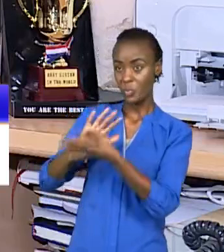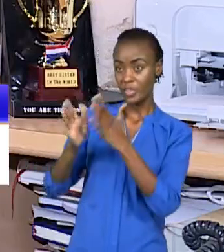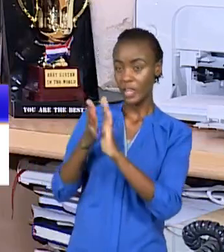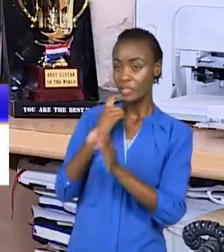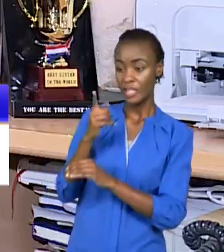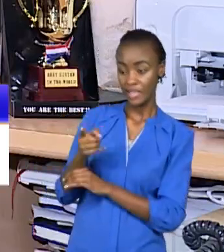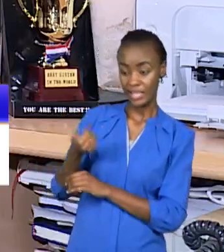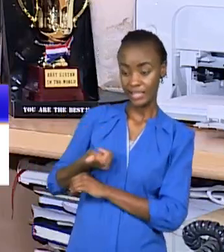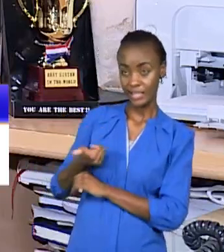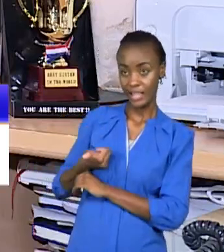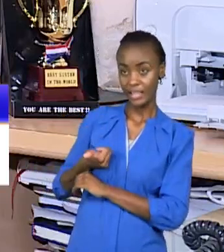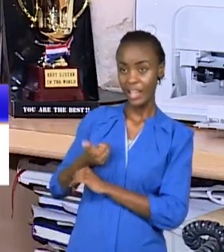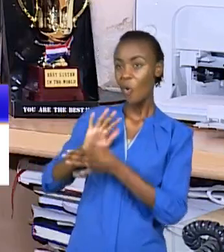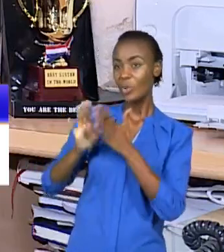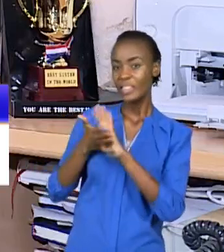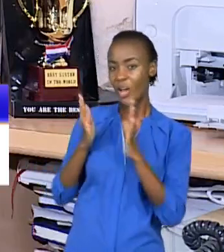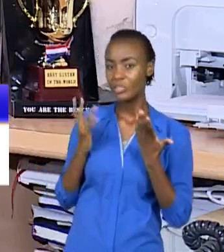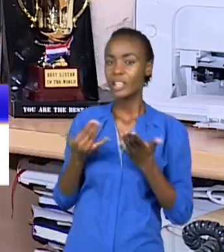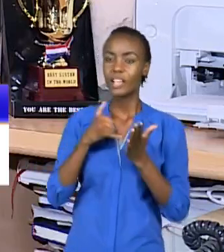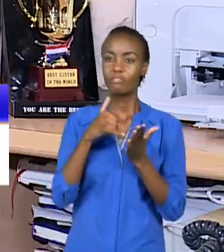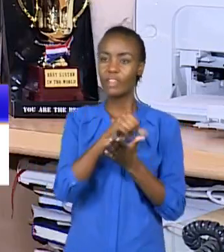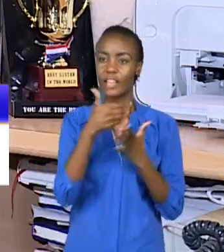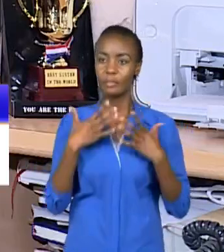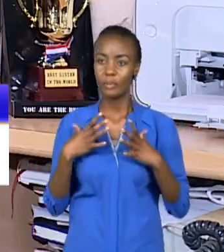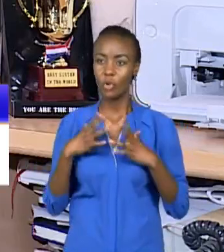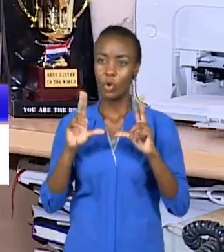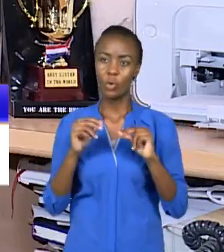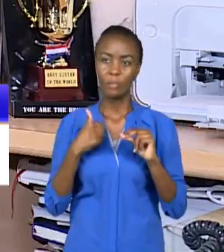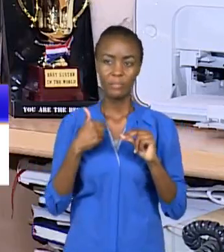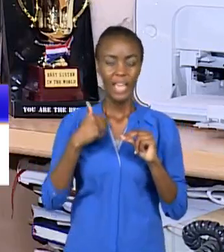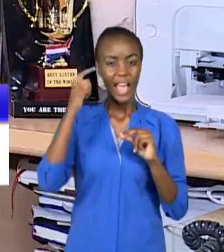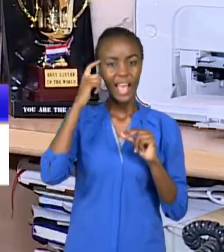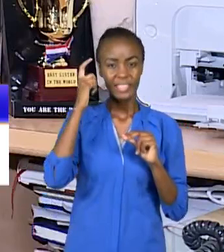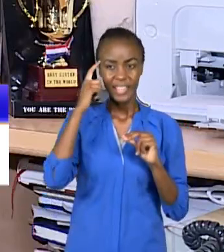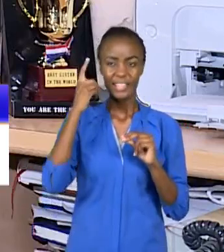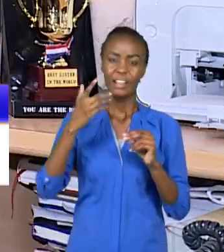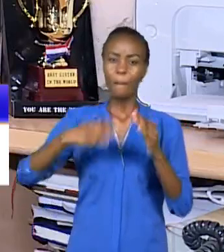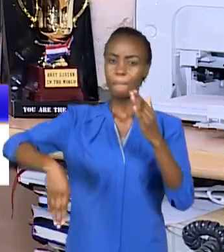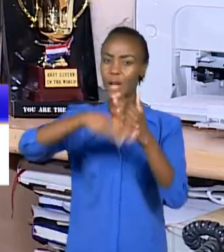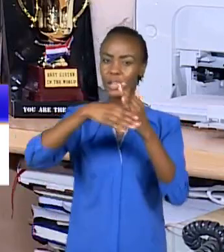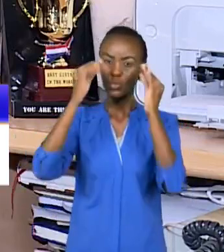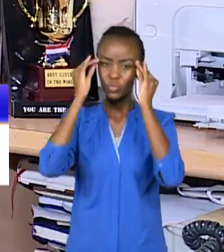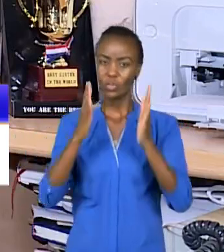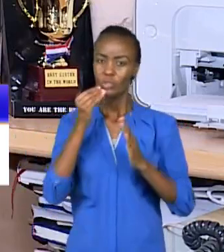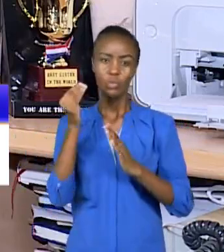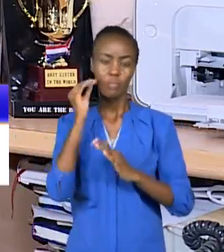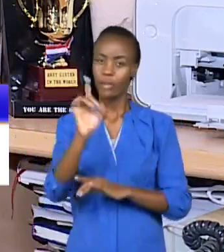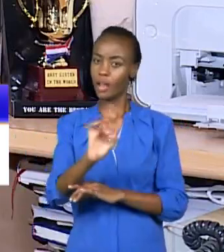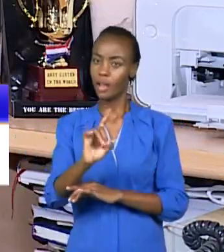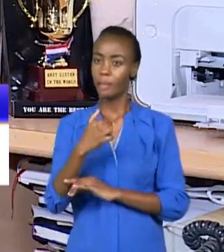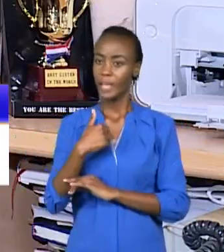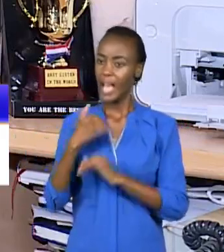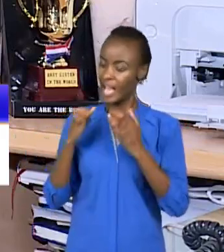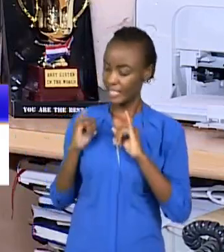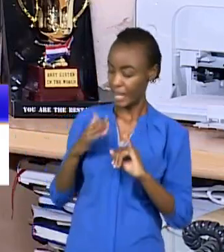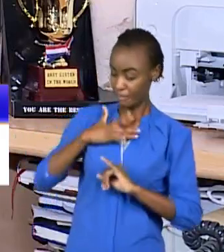girl and without even having anybody. I don't believe in sending students home. So I look for ways to ensure that this girl, for